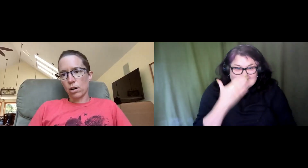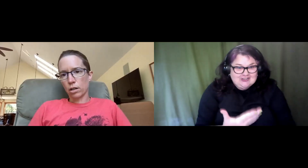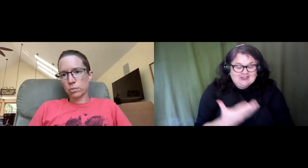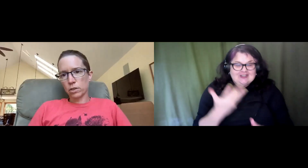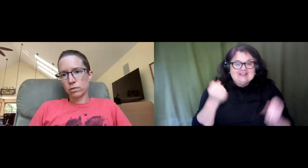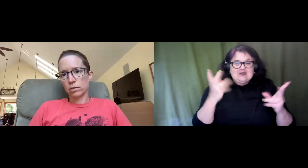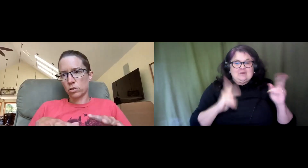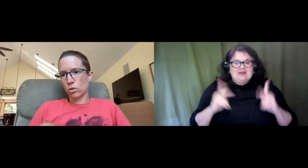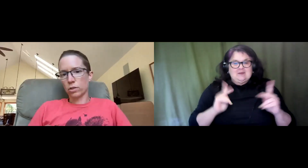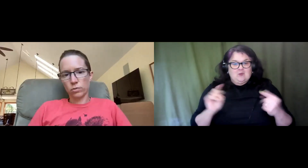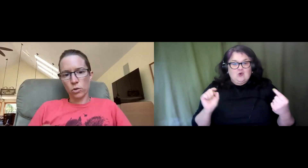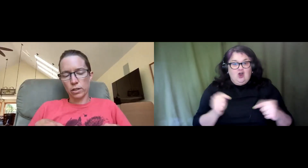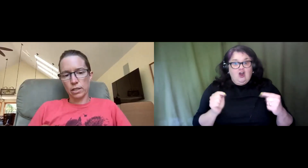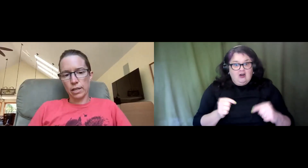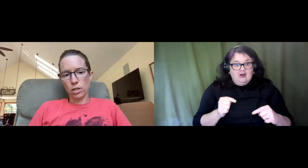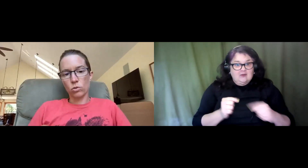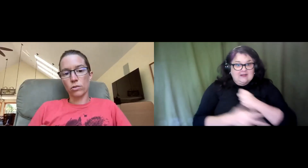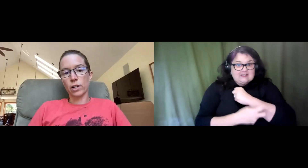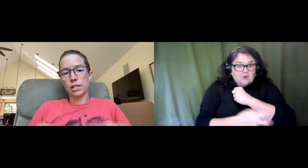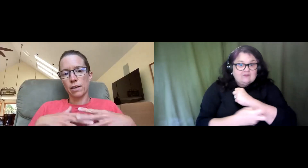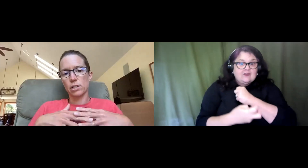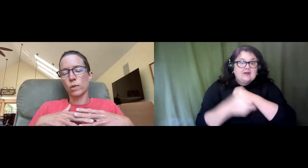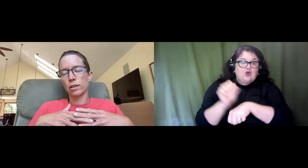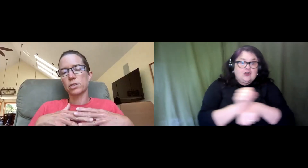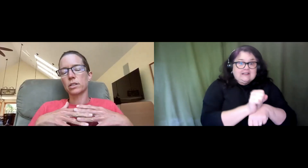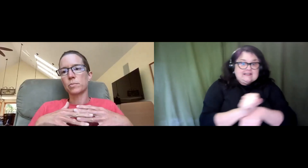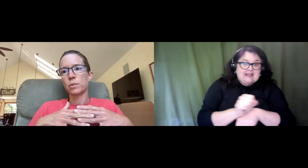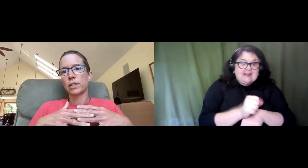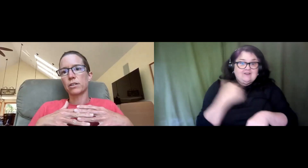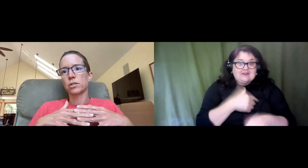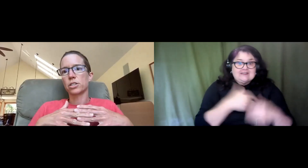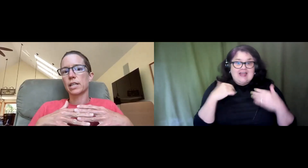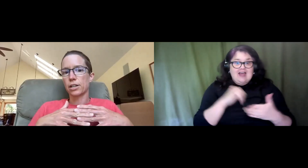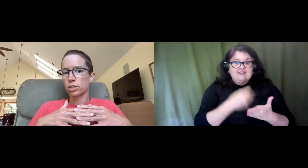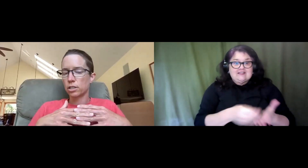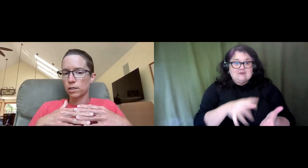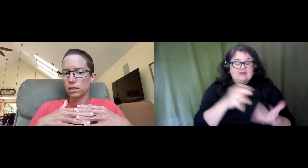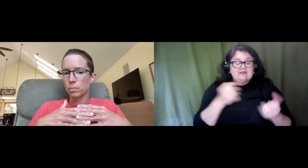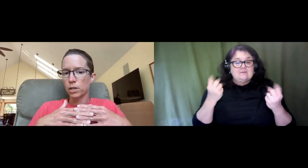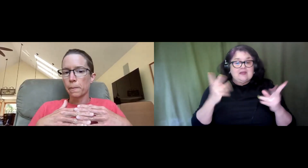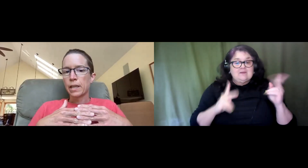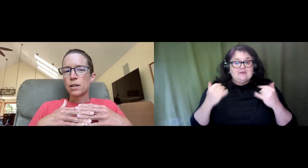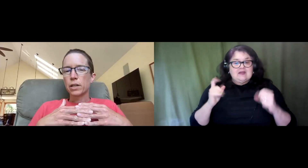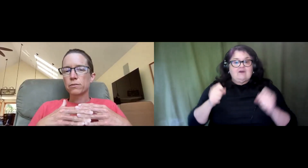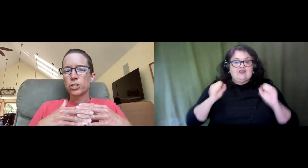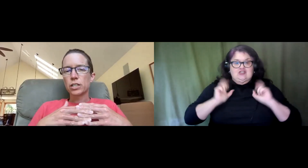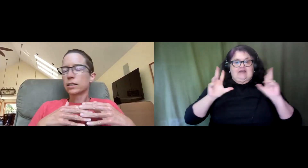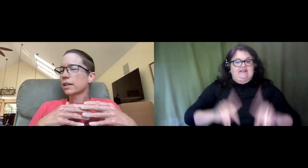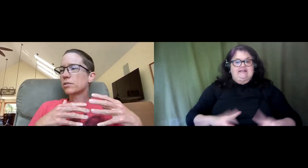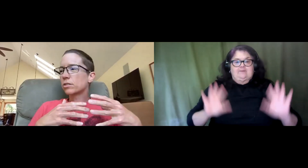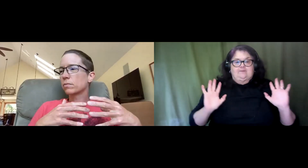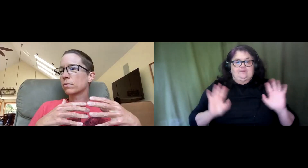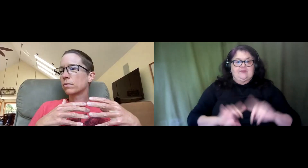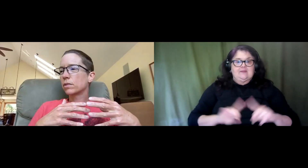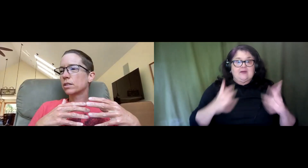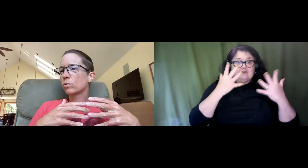were harmed and stolen from or enslaved in order for us to have this wealth. There's a lot of people now who are just like, I should give this up. But unfortunately, a lot of